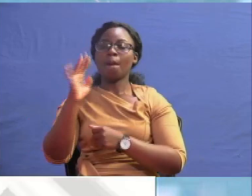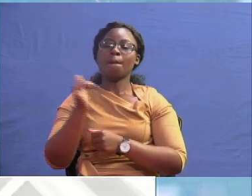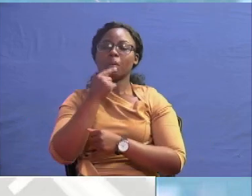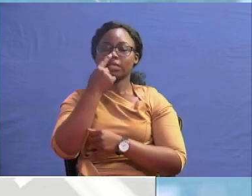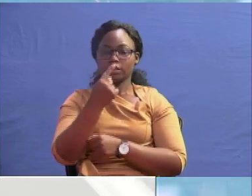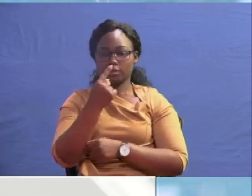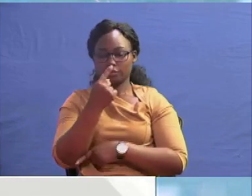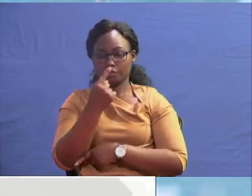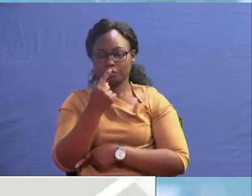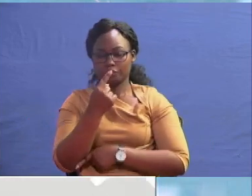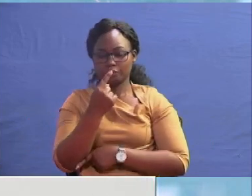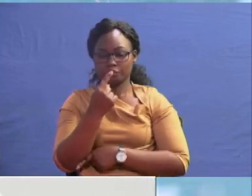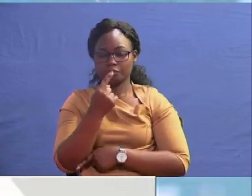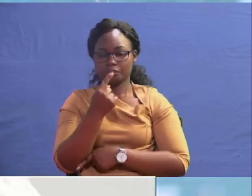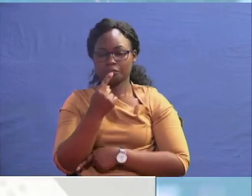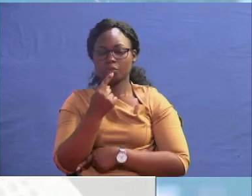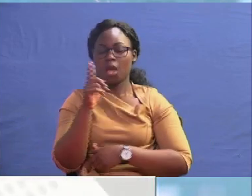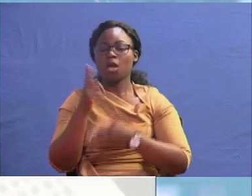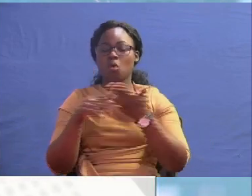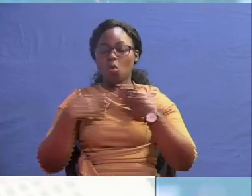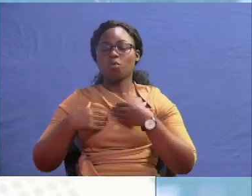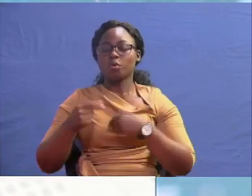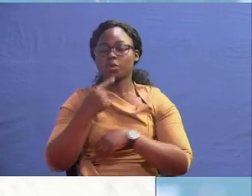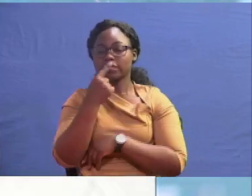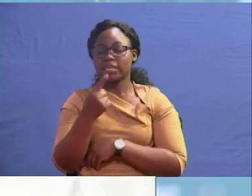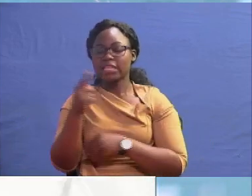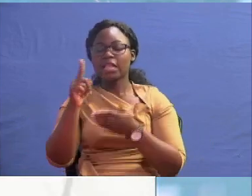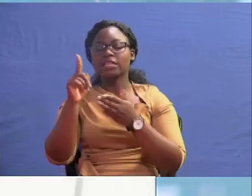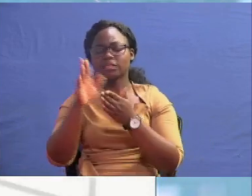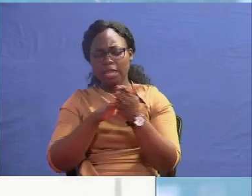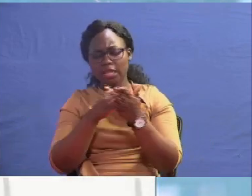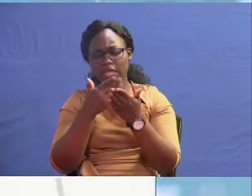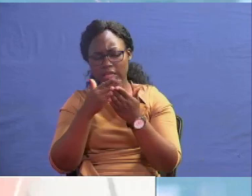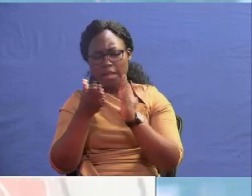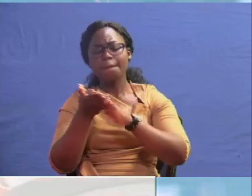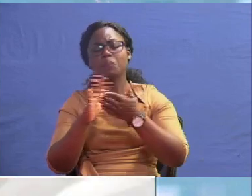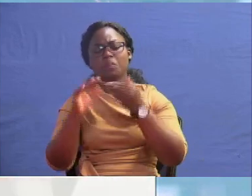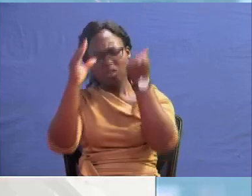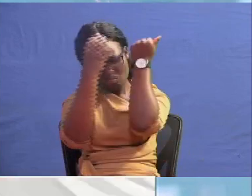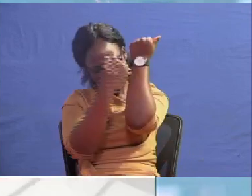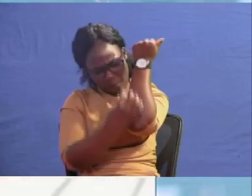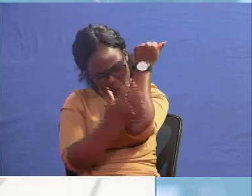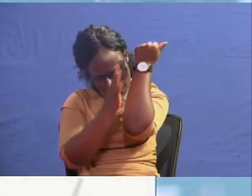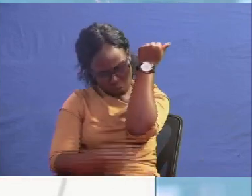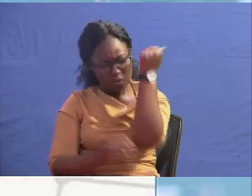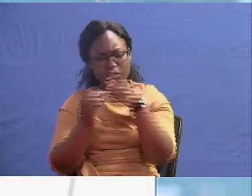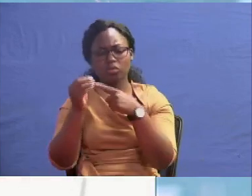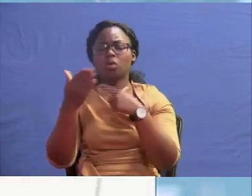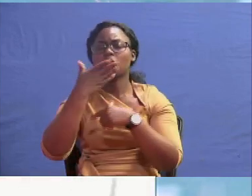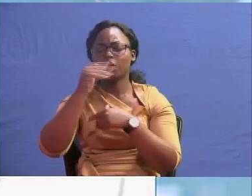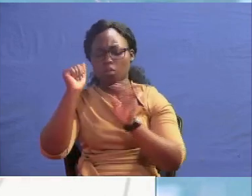that probably what people say, that it gets worse before it gets better, mm-hmm. could be true. Mm-hmm.